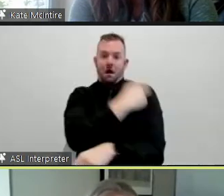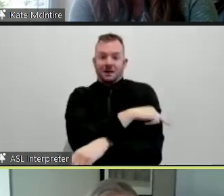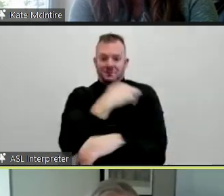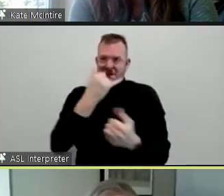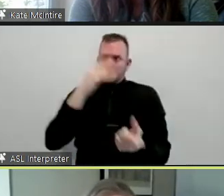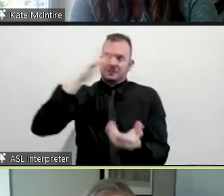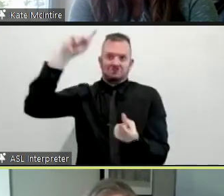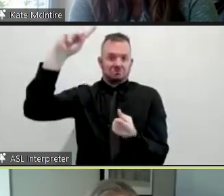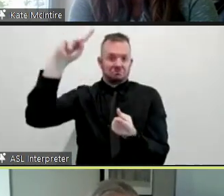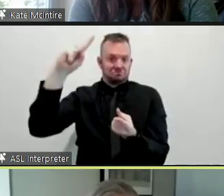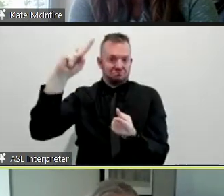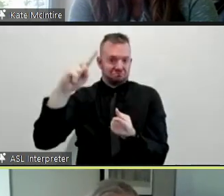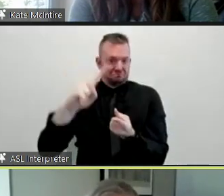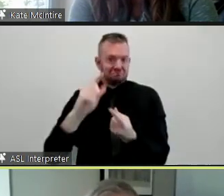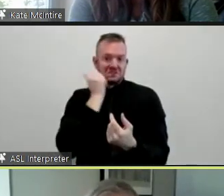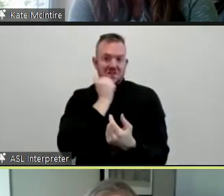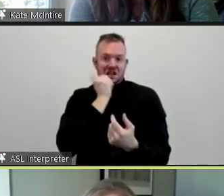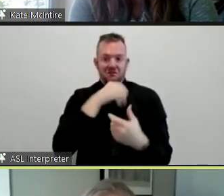slide.